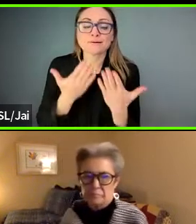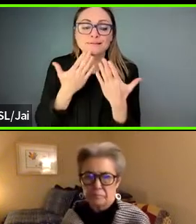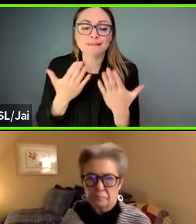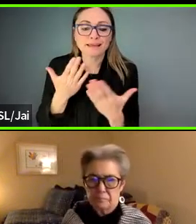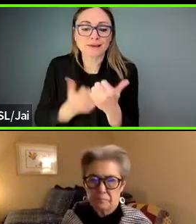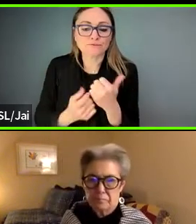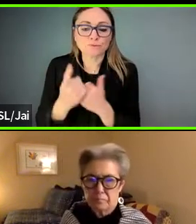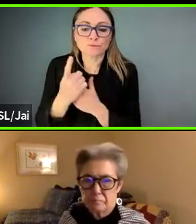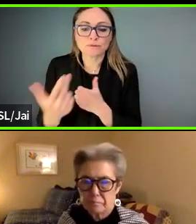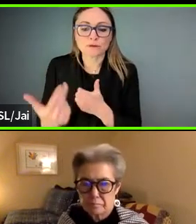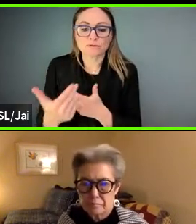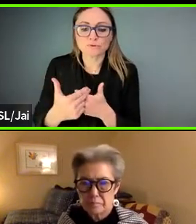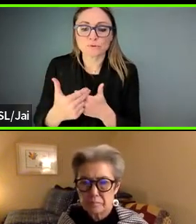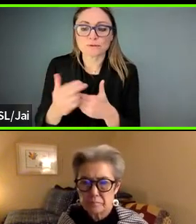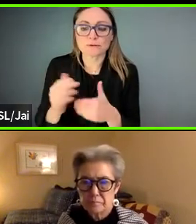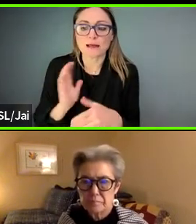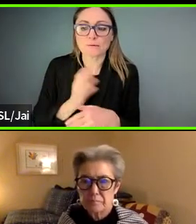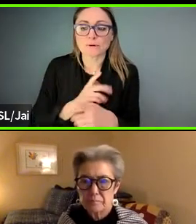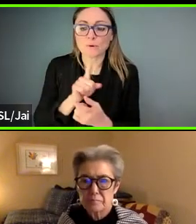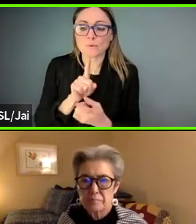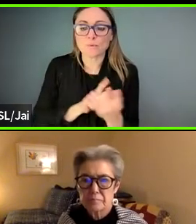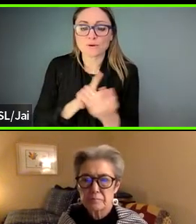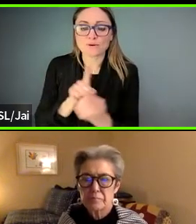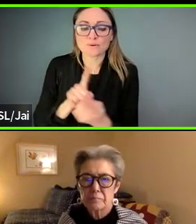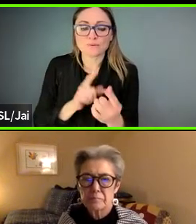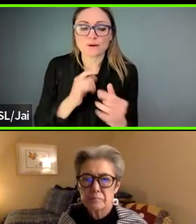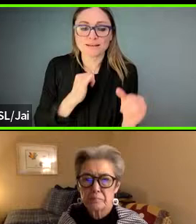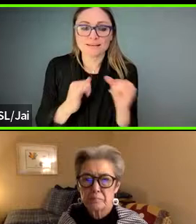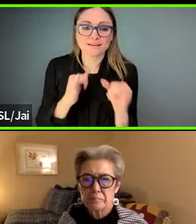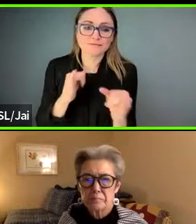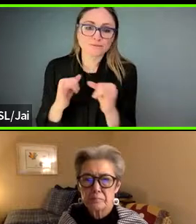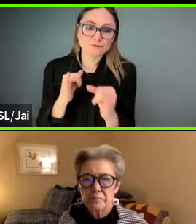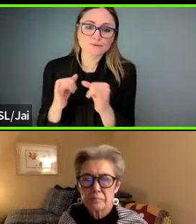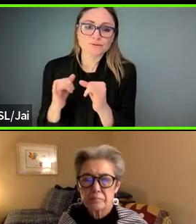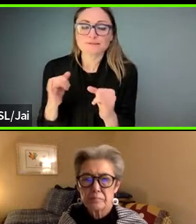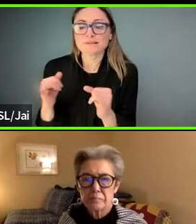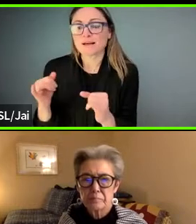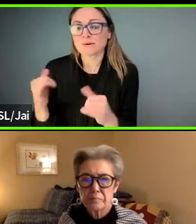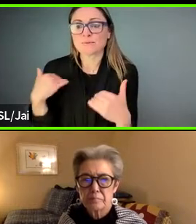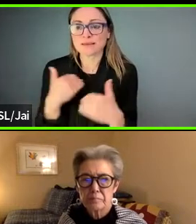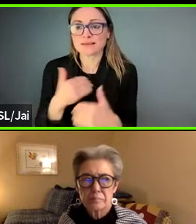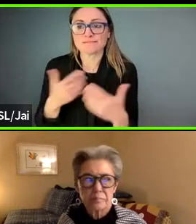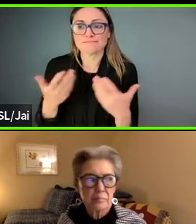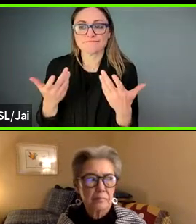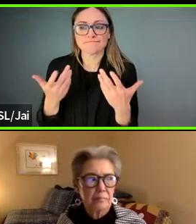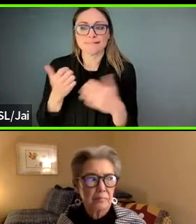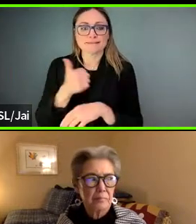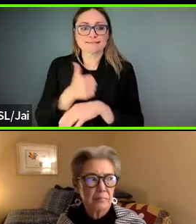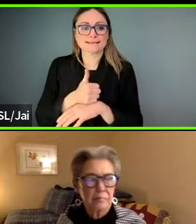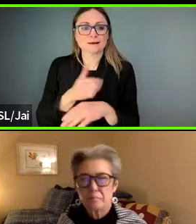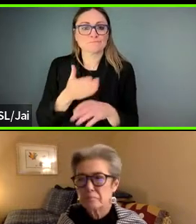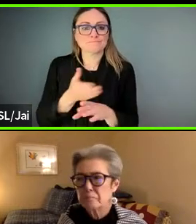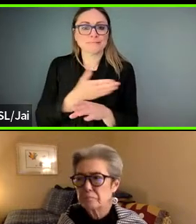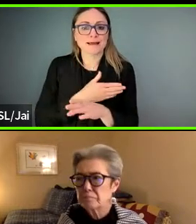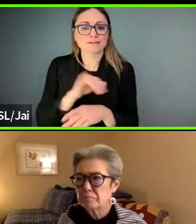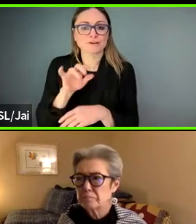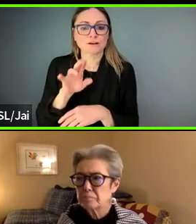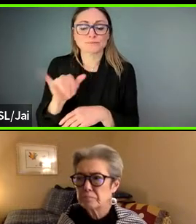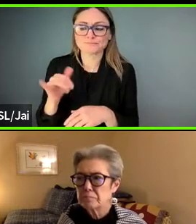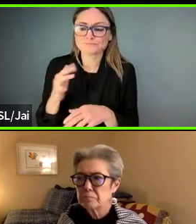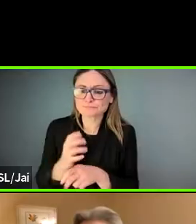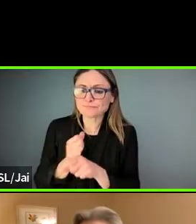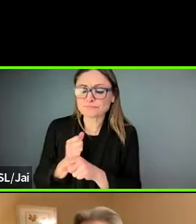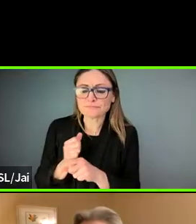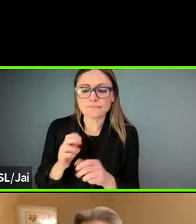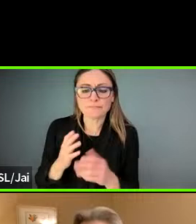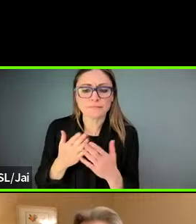in our one-on-one interviews that we had in January. We received some valuable feedback that we